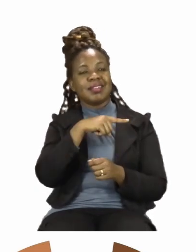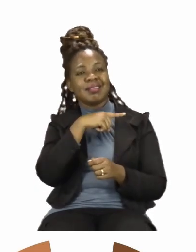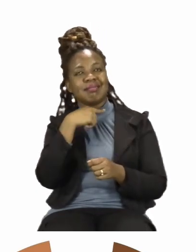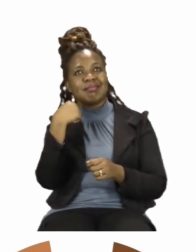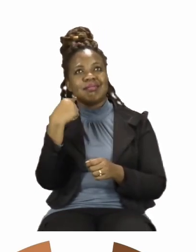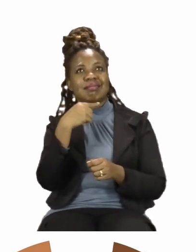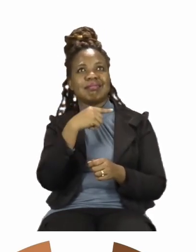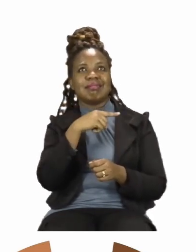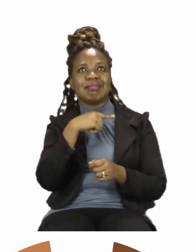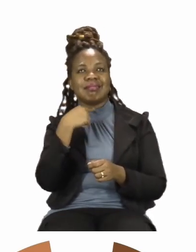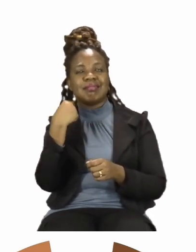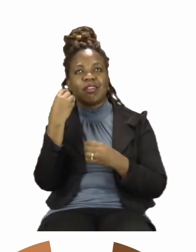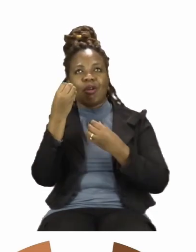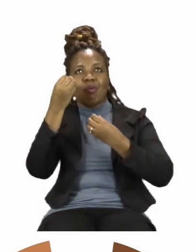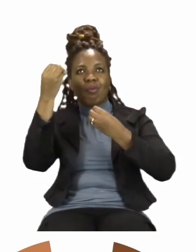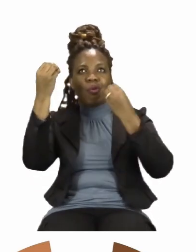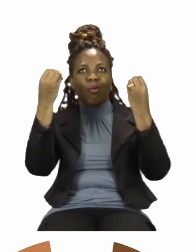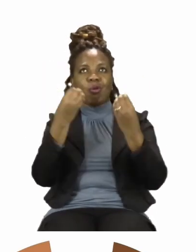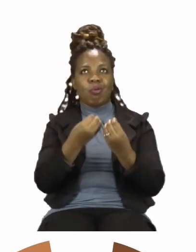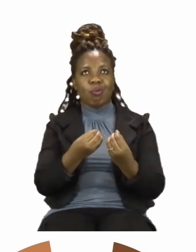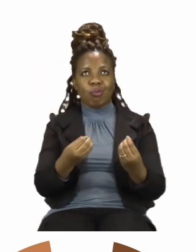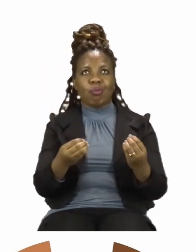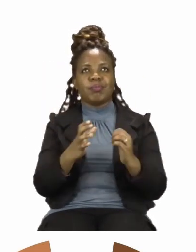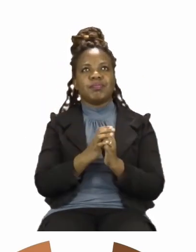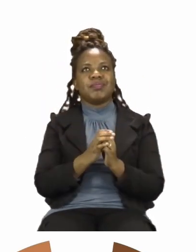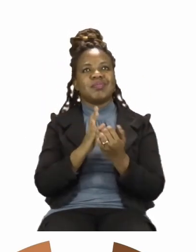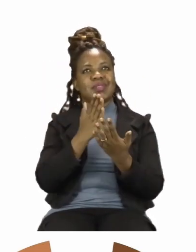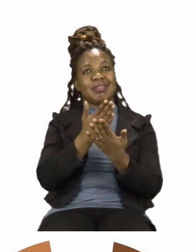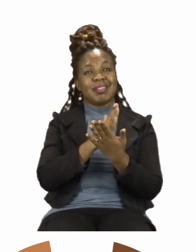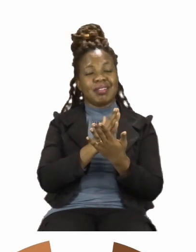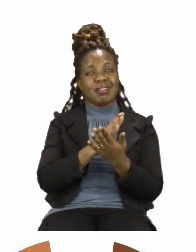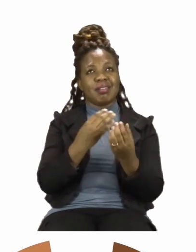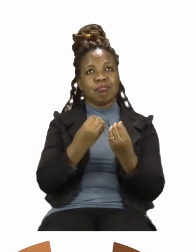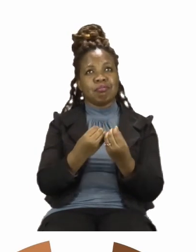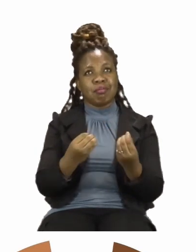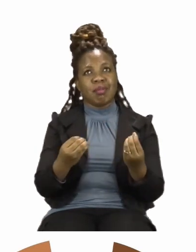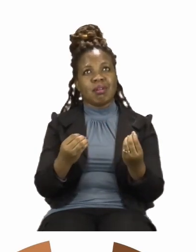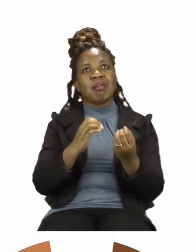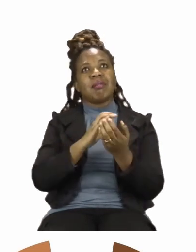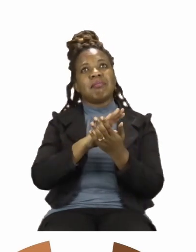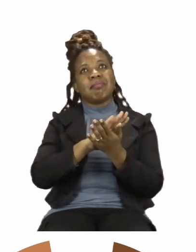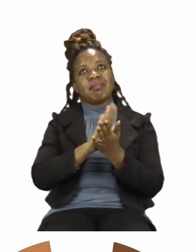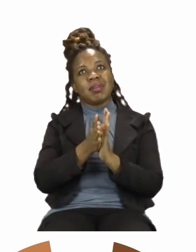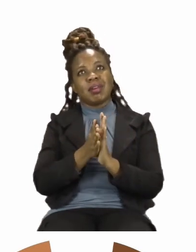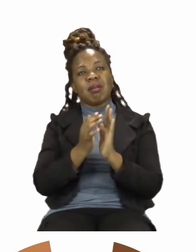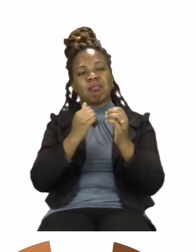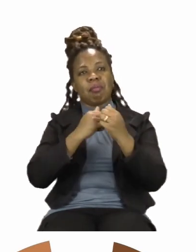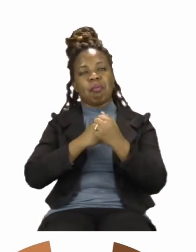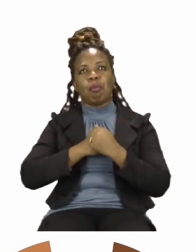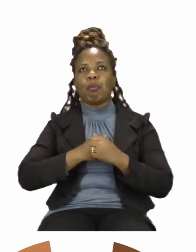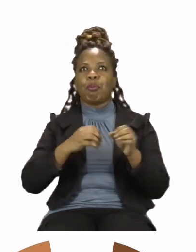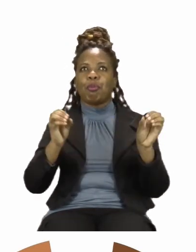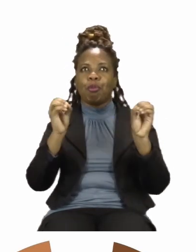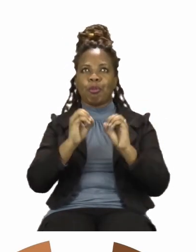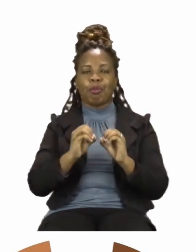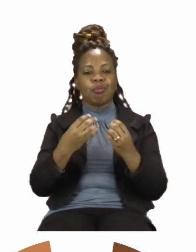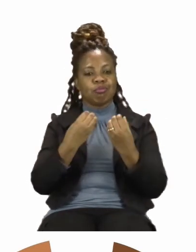too. Some kids may become orphaned, kids like me and